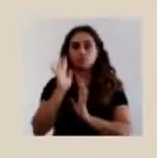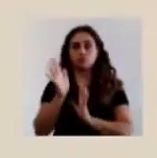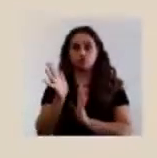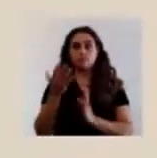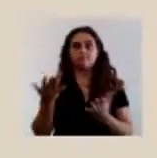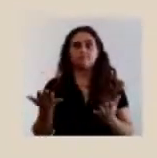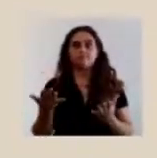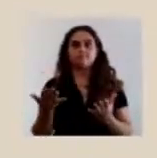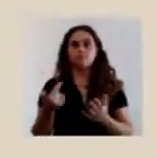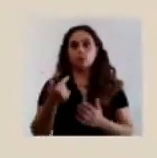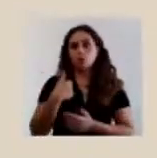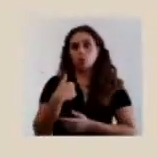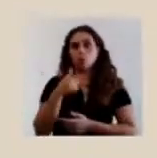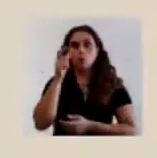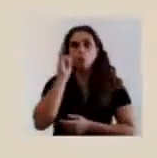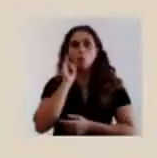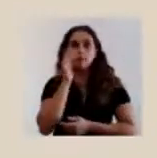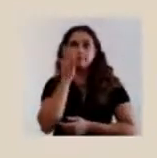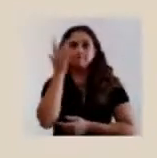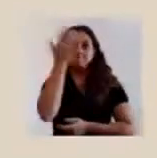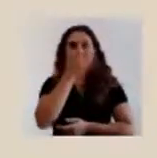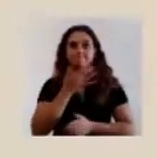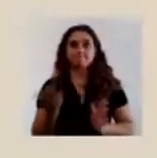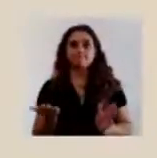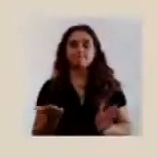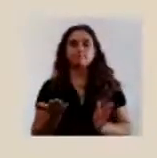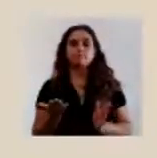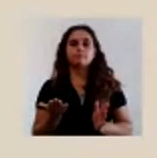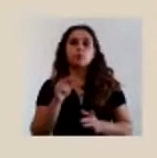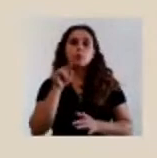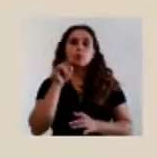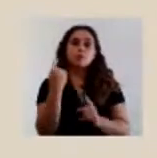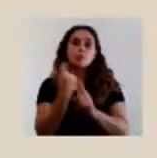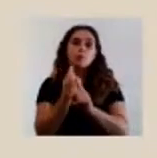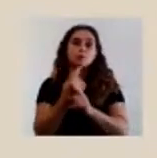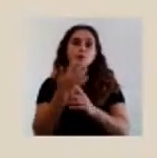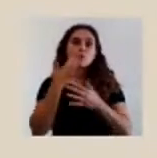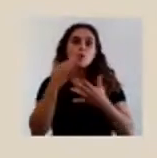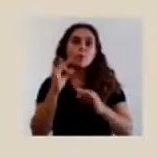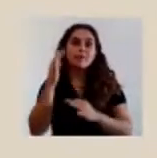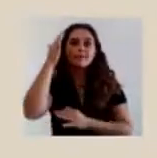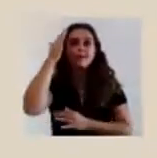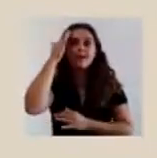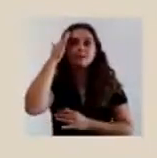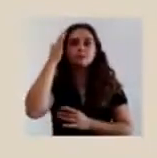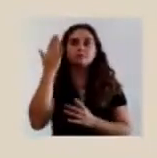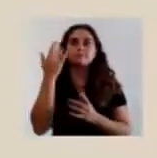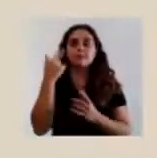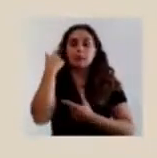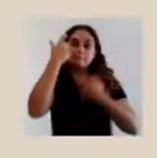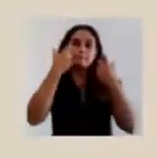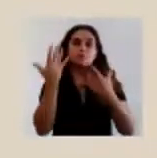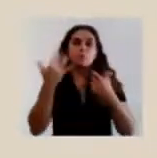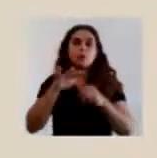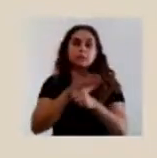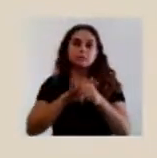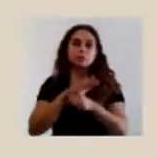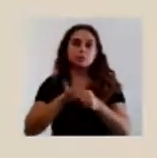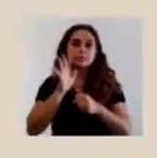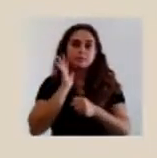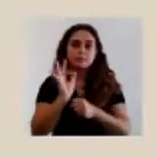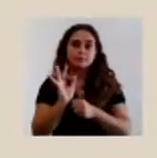by now, I am a Black man. So this is something I tend to think of when I'm in these